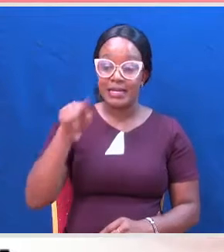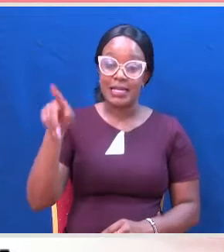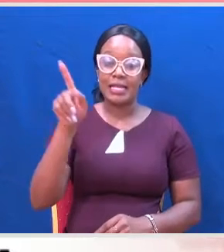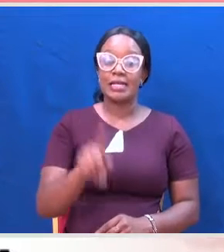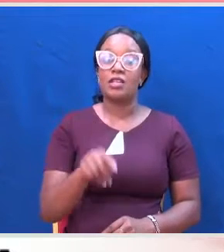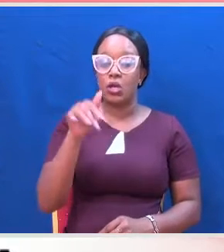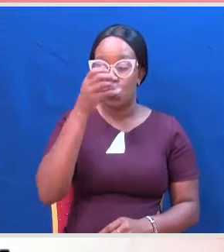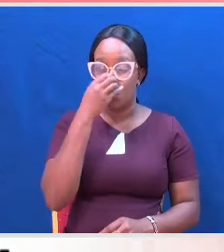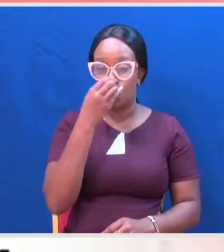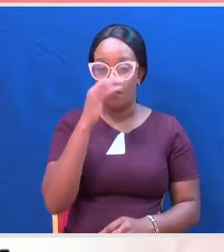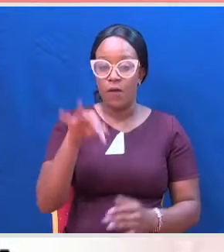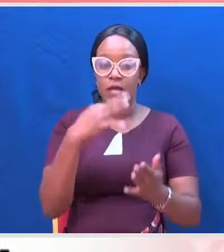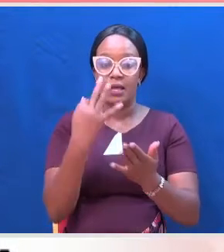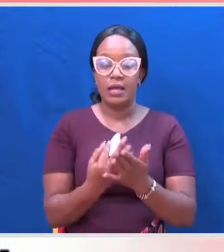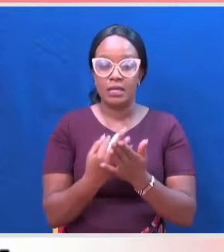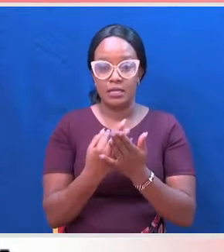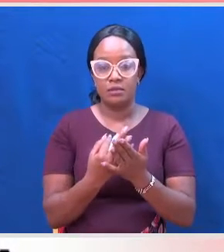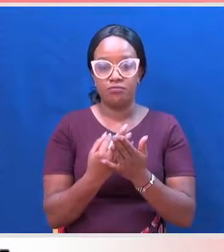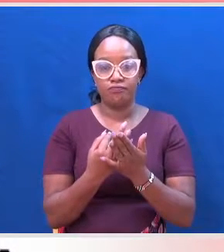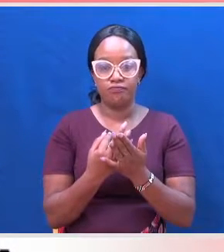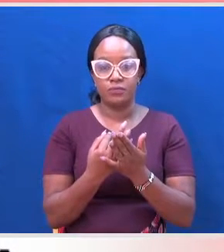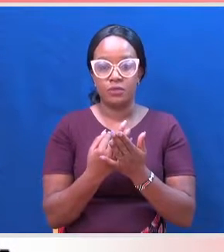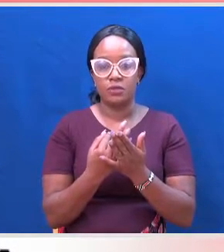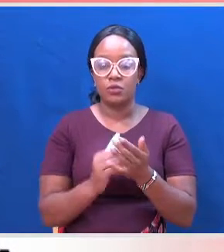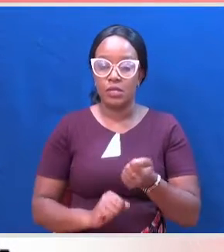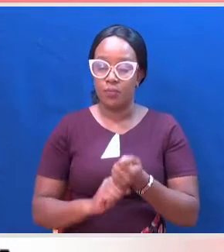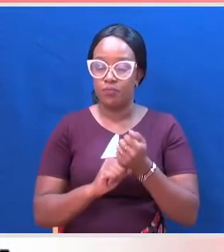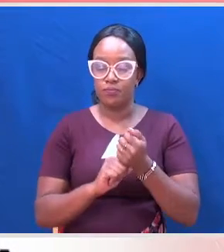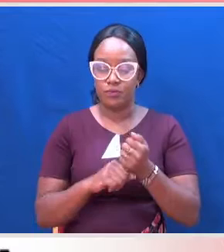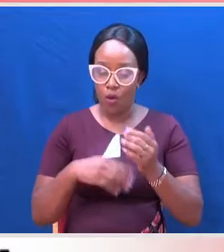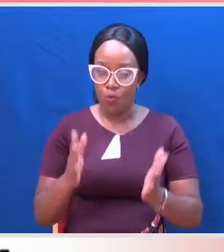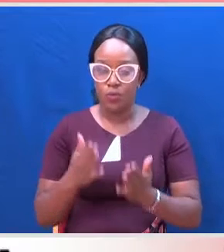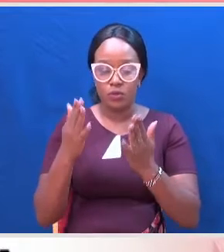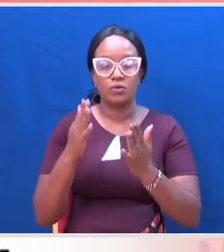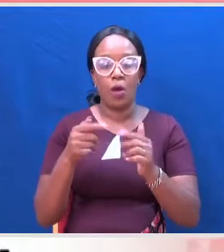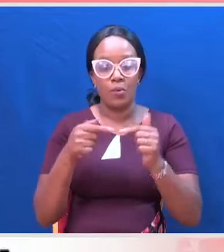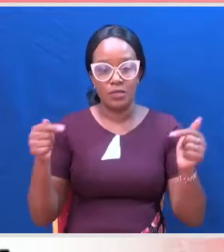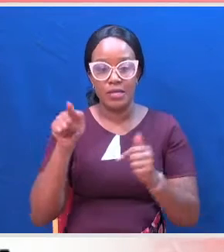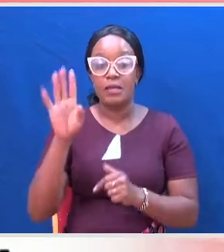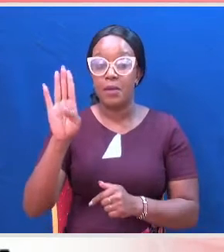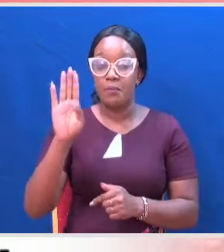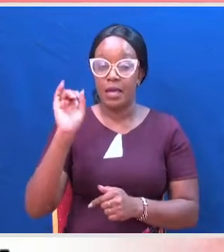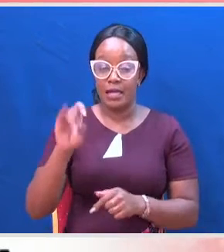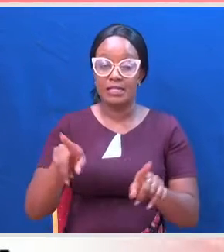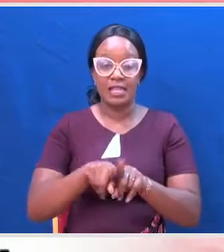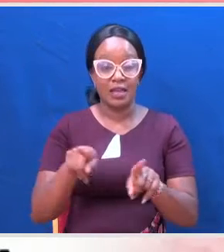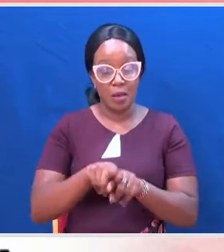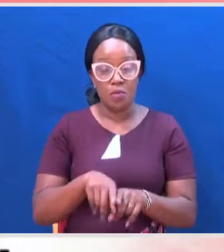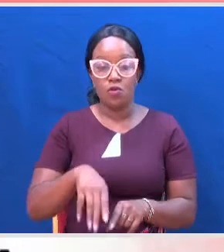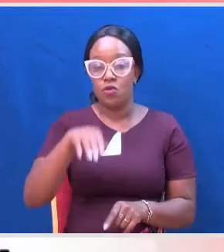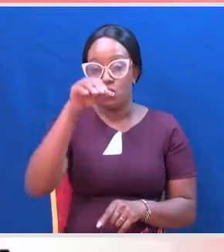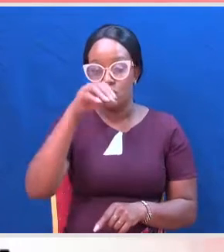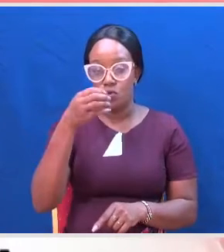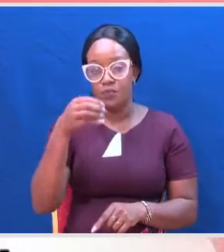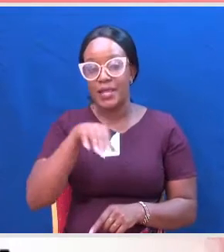President William Ruto for failing to openly oppose the Building Bridges Initiative Amendment Bill. Odinga accused the deputy president and his allies